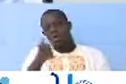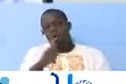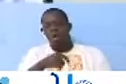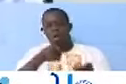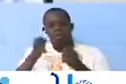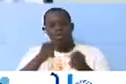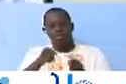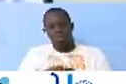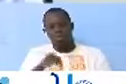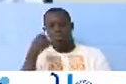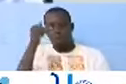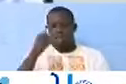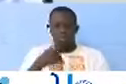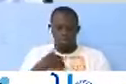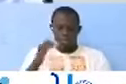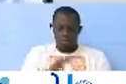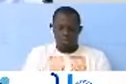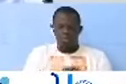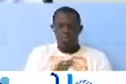called me.